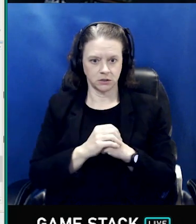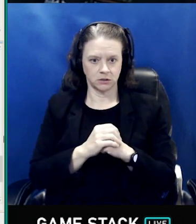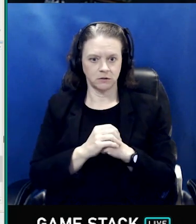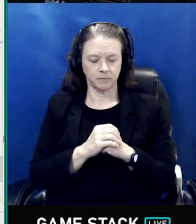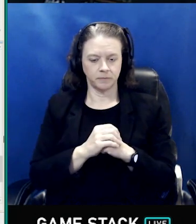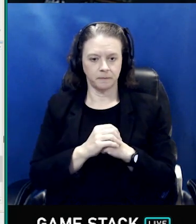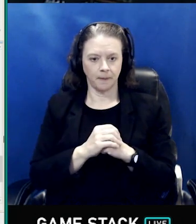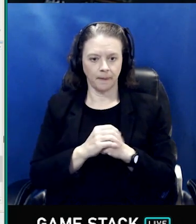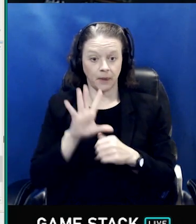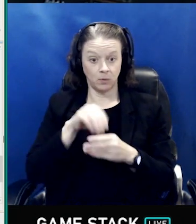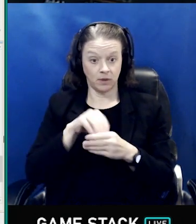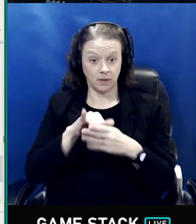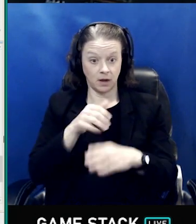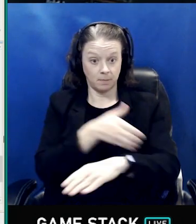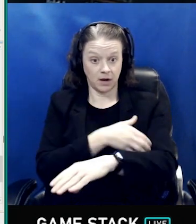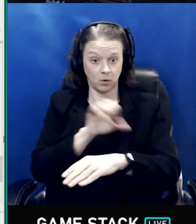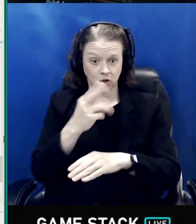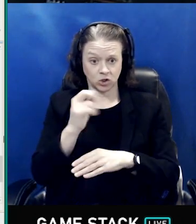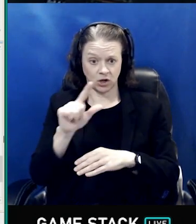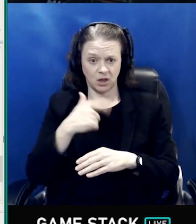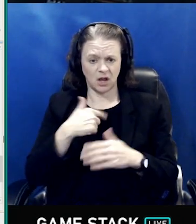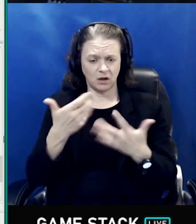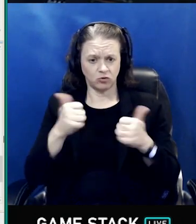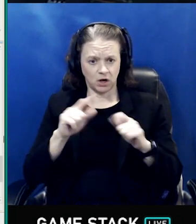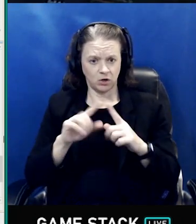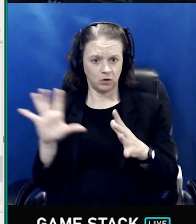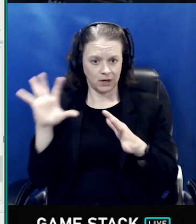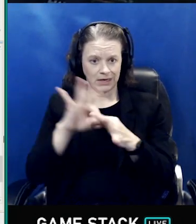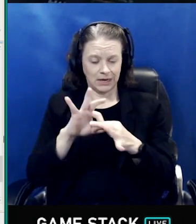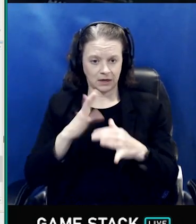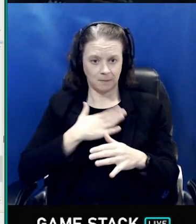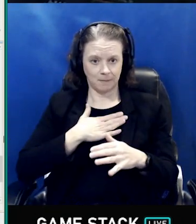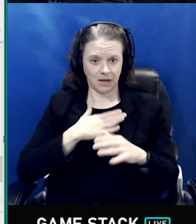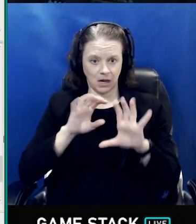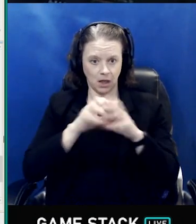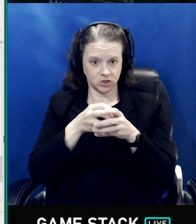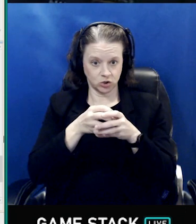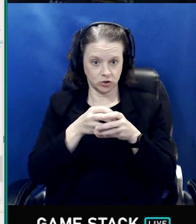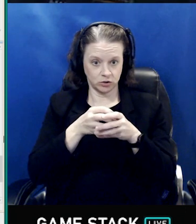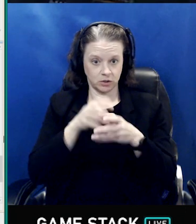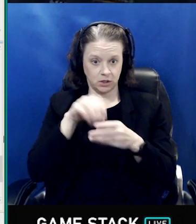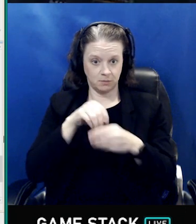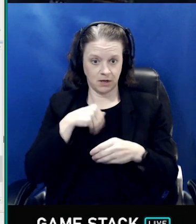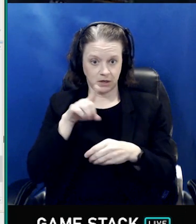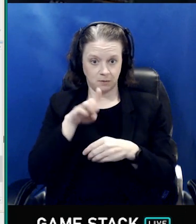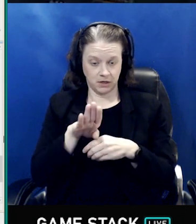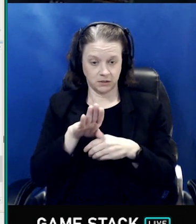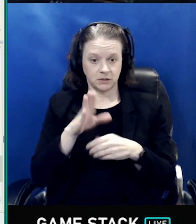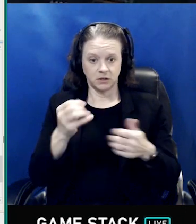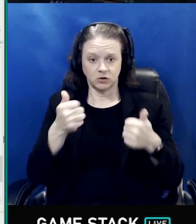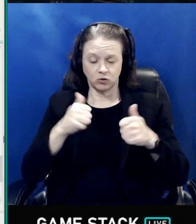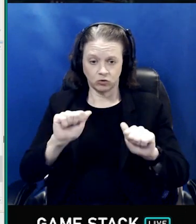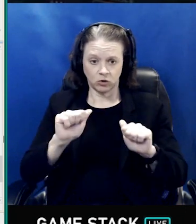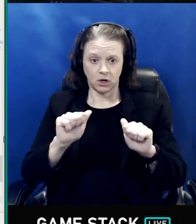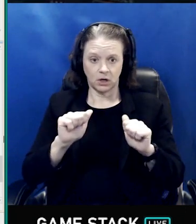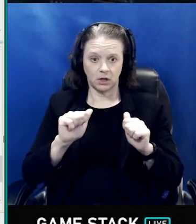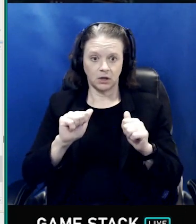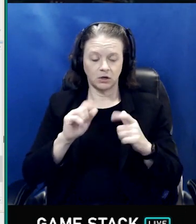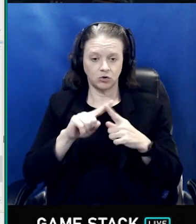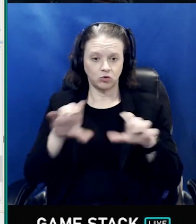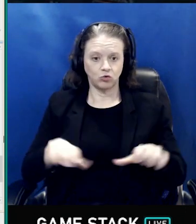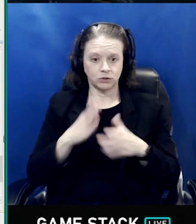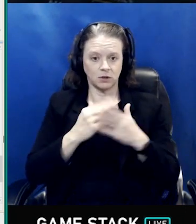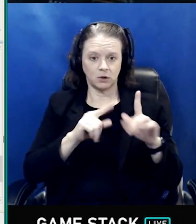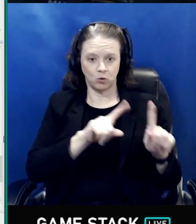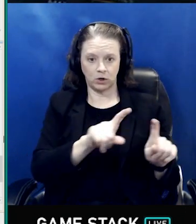In this PowerShell, I just try to connect my cluster in my database and just try to some queries like this